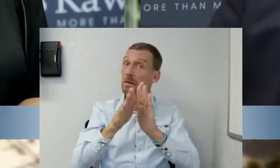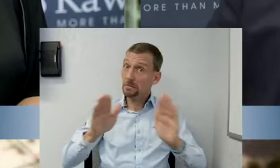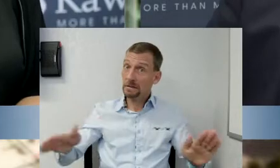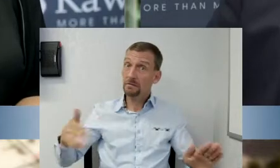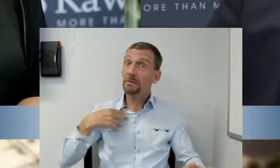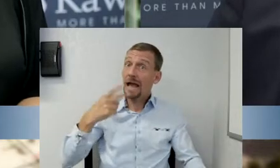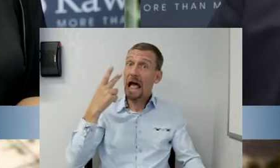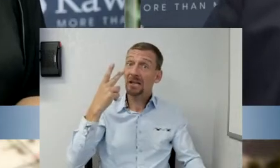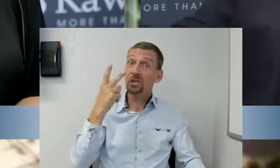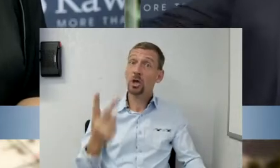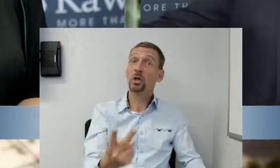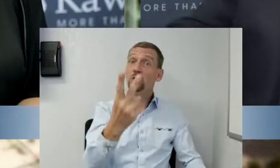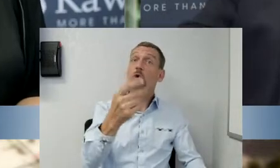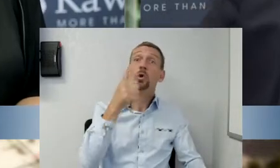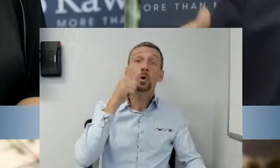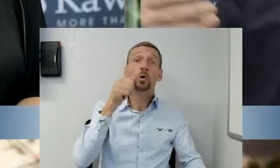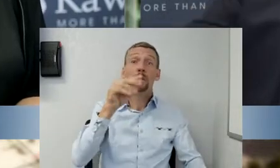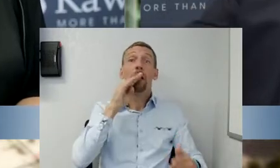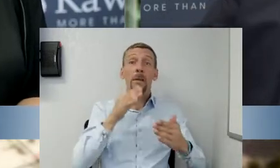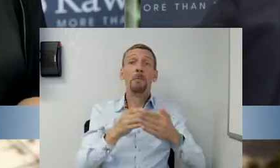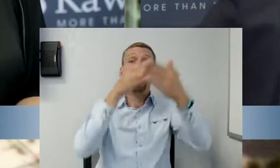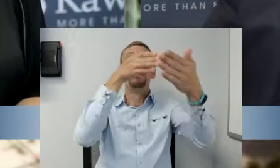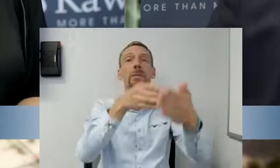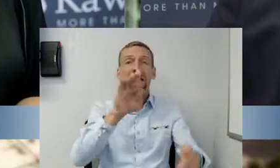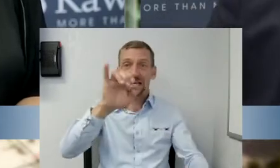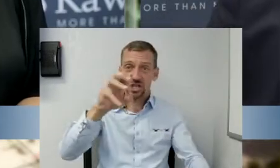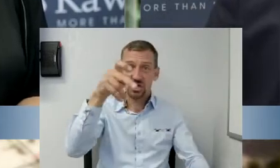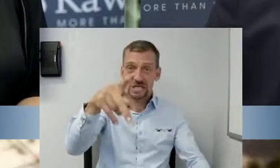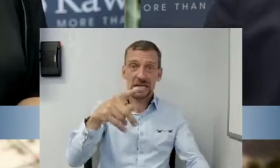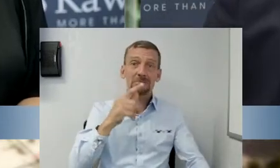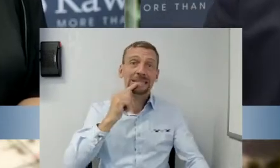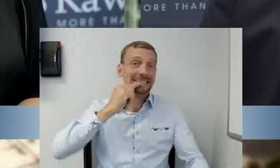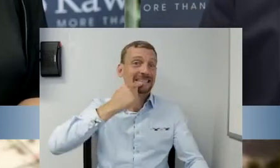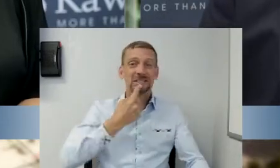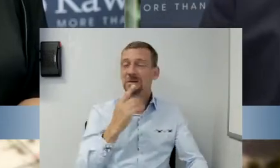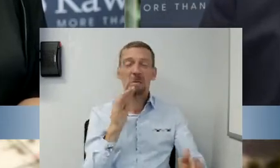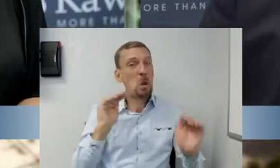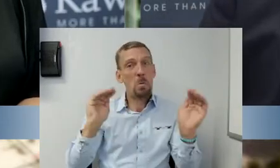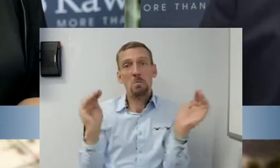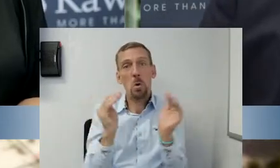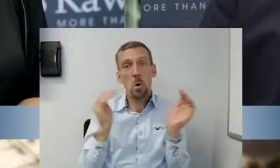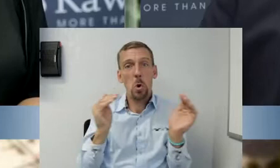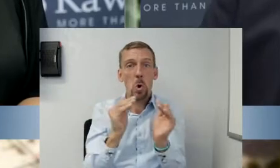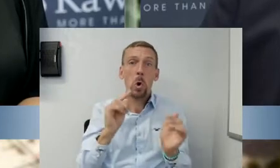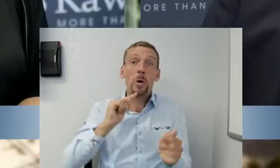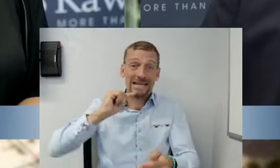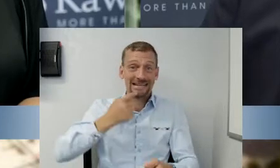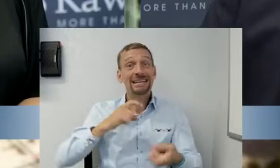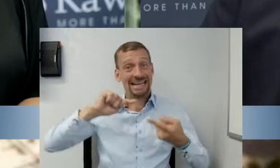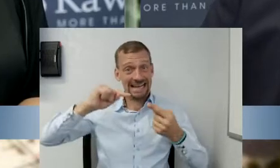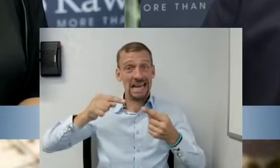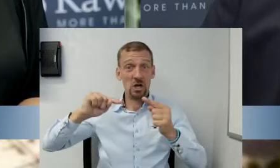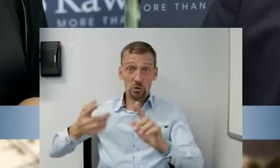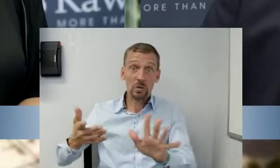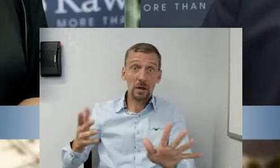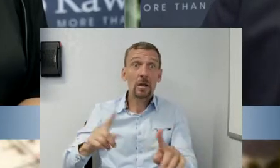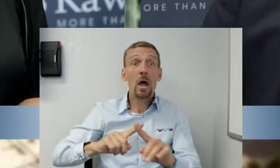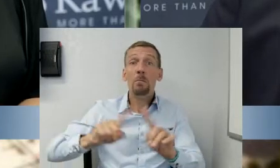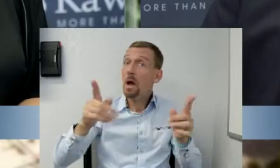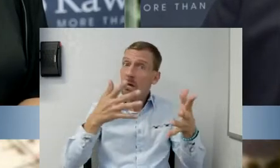young girls that got bumped by the Jeep, and fortunately they were minor injuries. So no matter